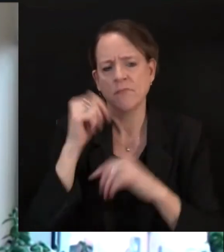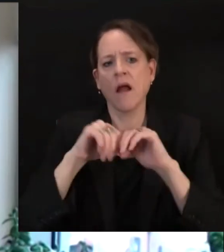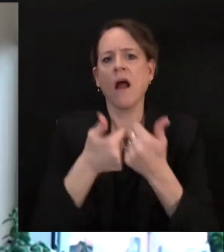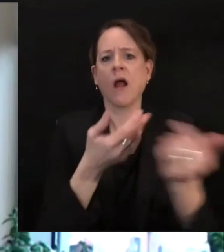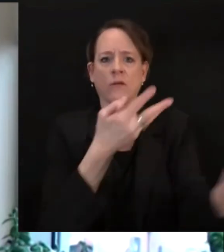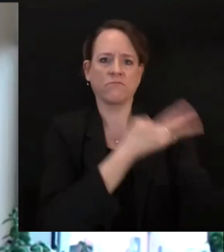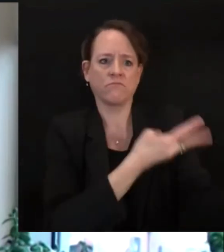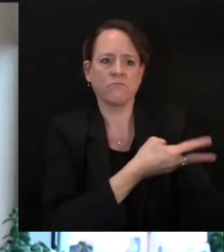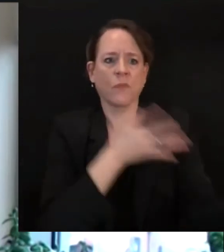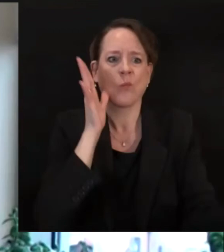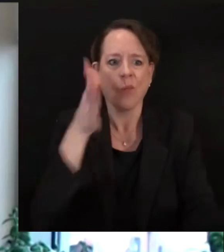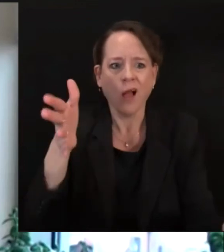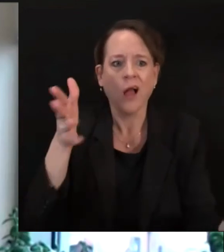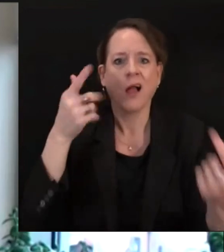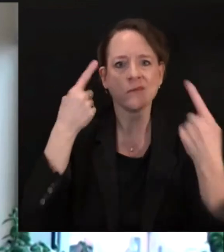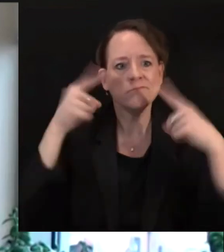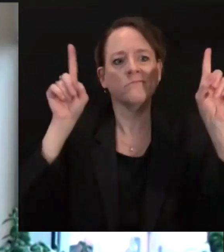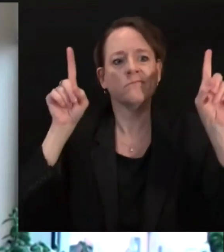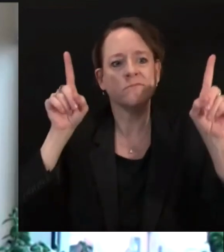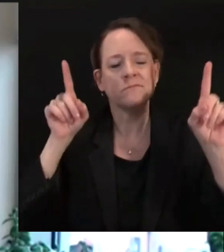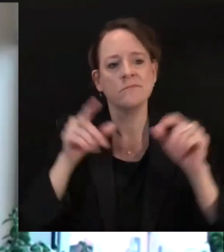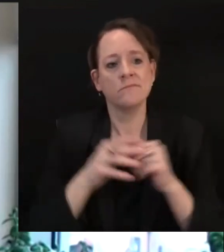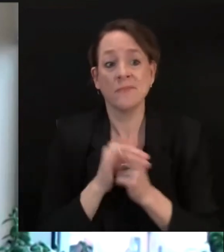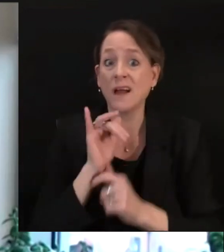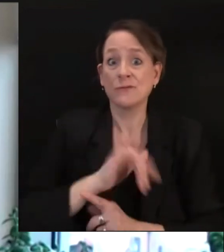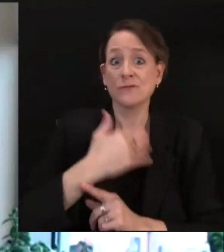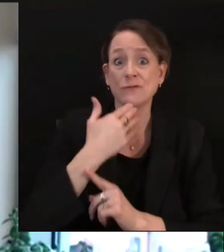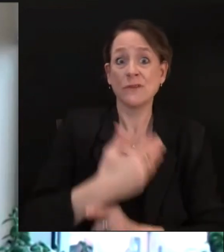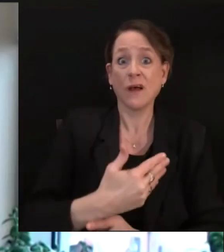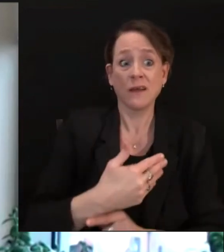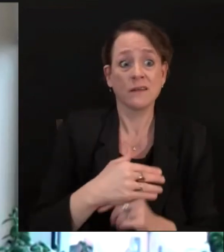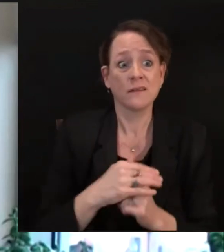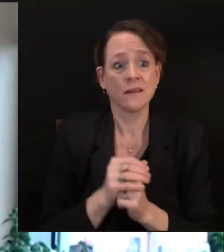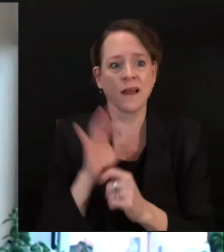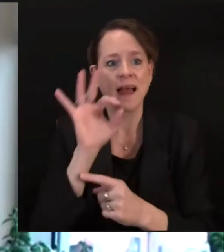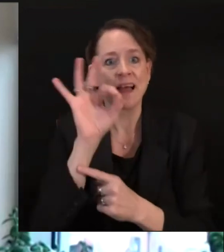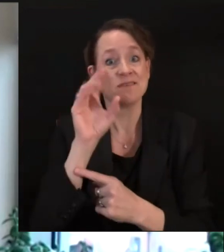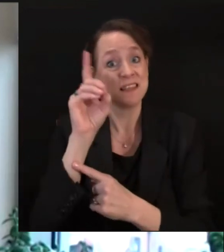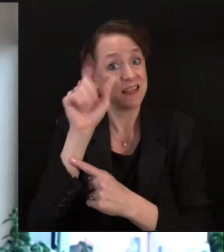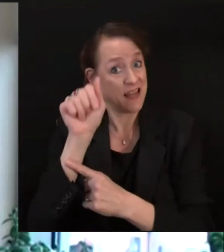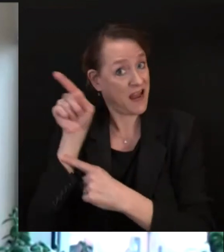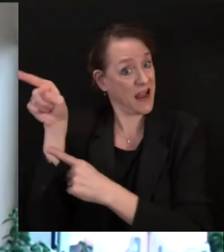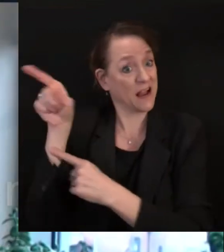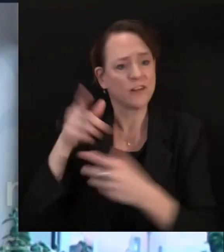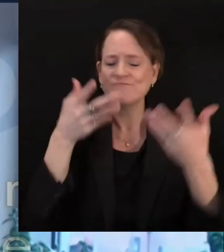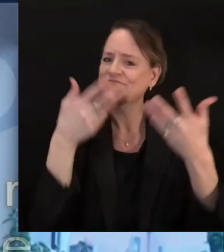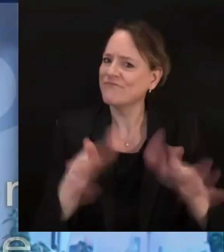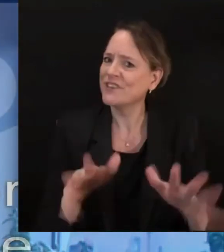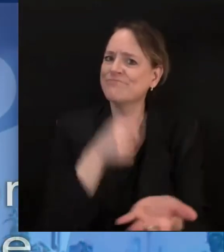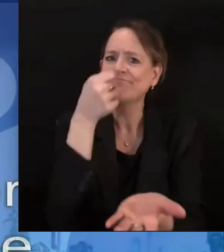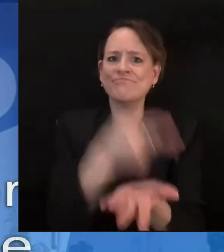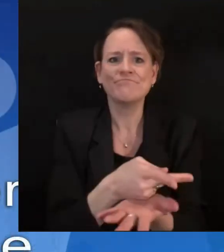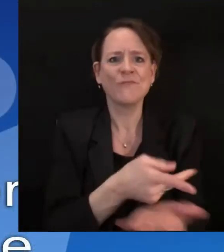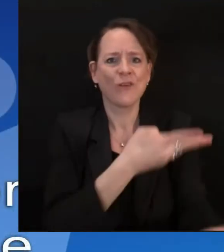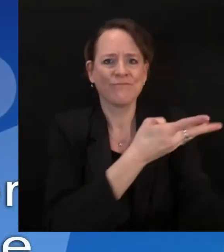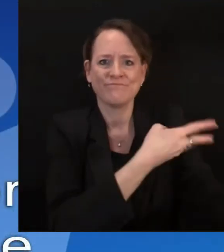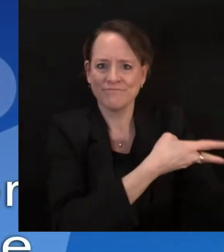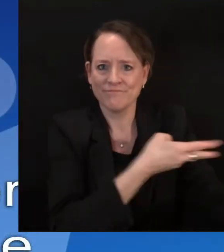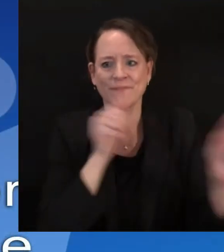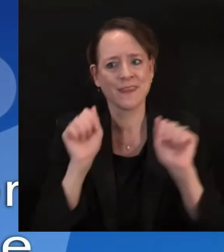received FDA authorization as an appropriate treatment in those settings. Thanks, Jeff. Now to Mary Jo